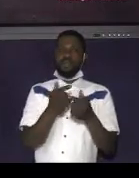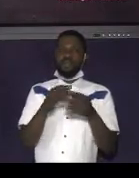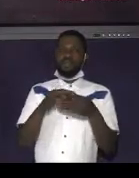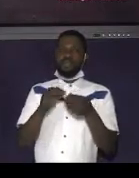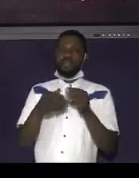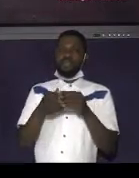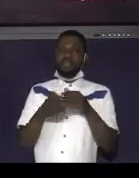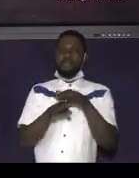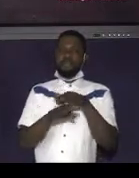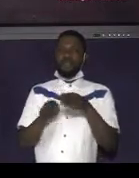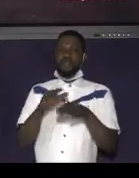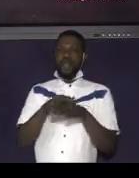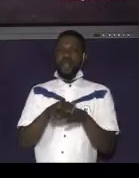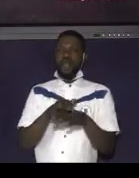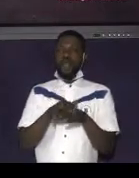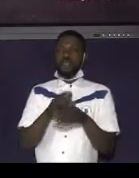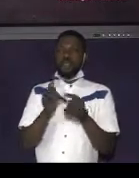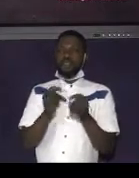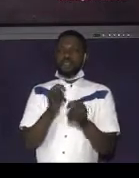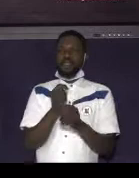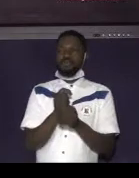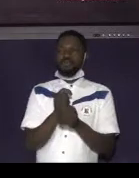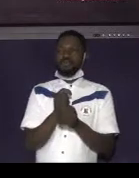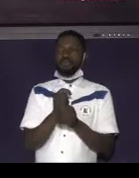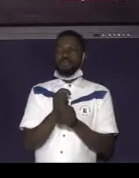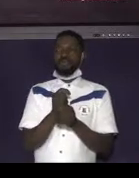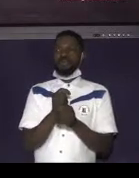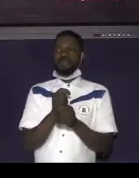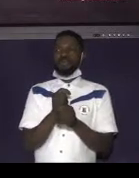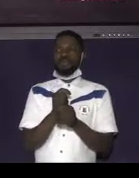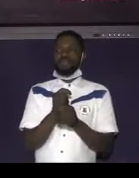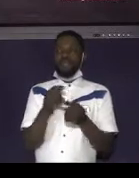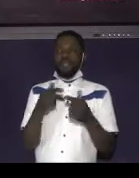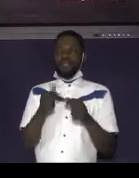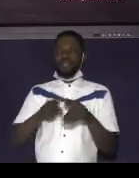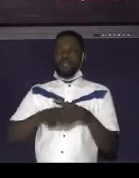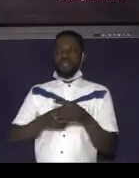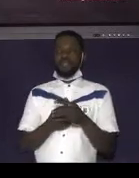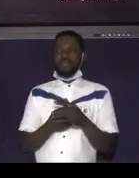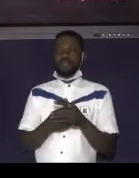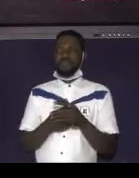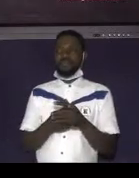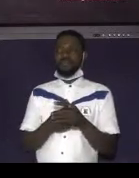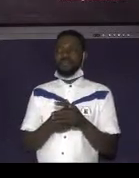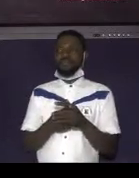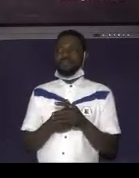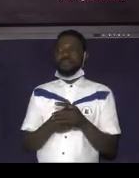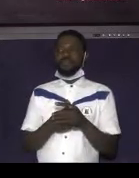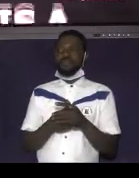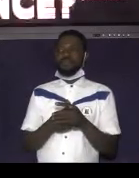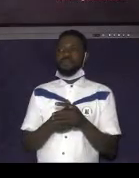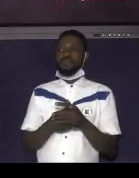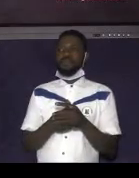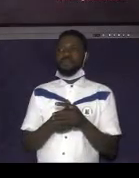based on types. So, let's begin.